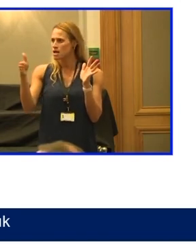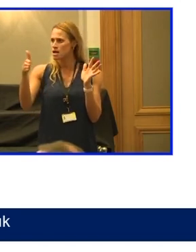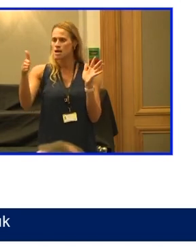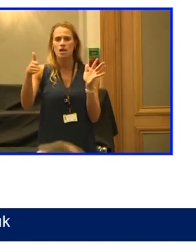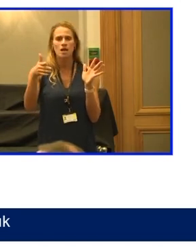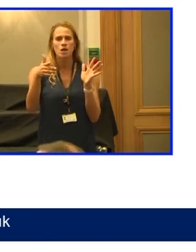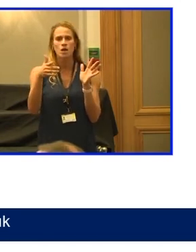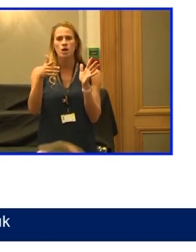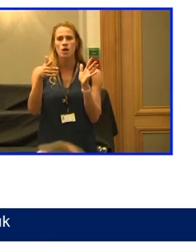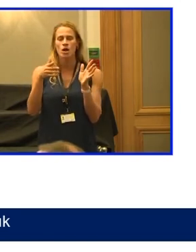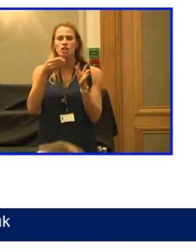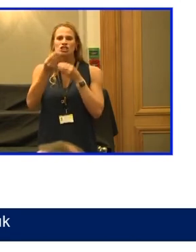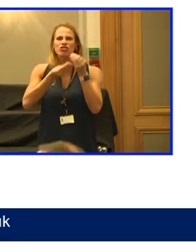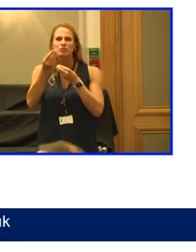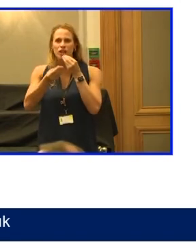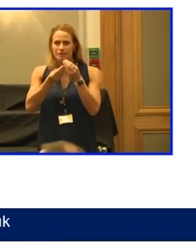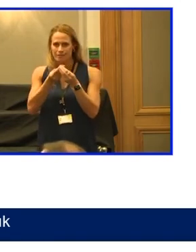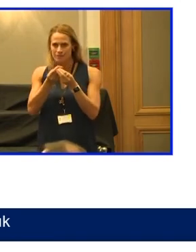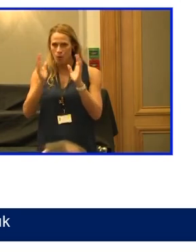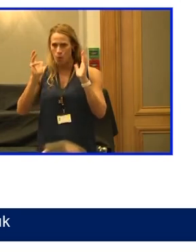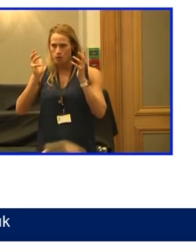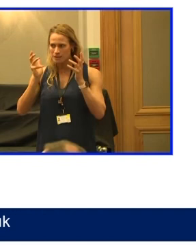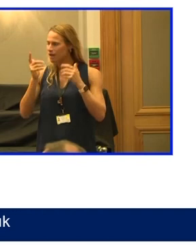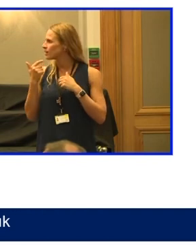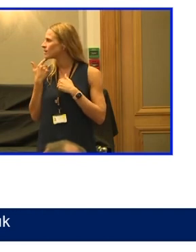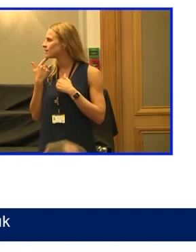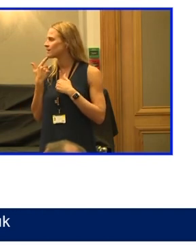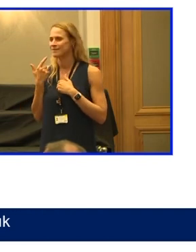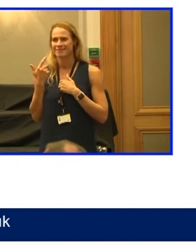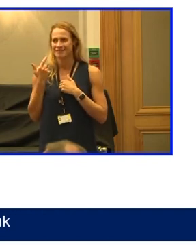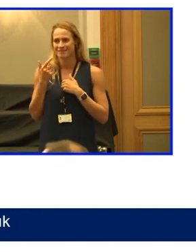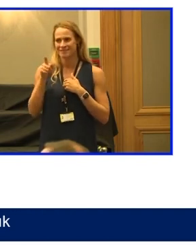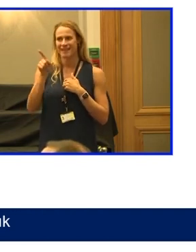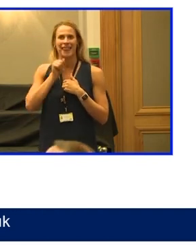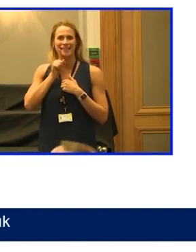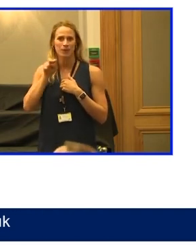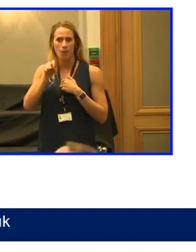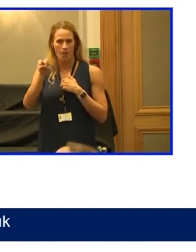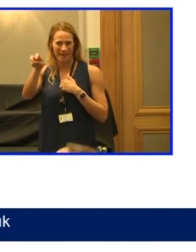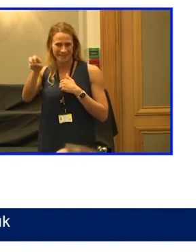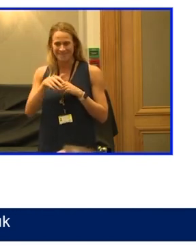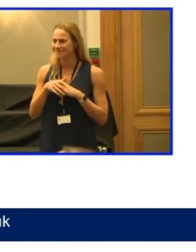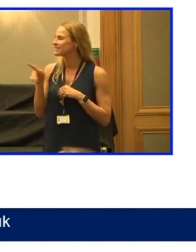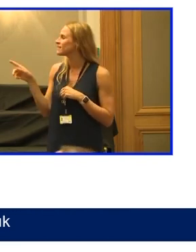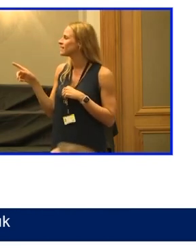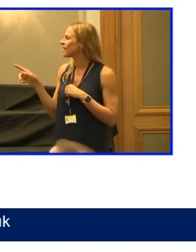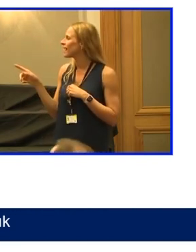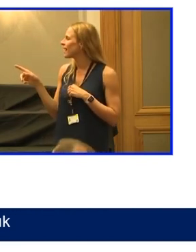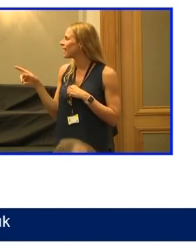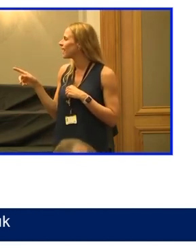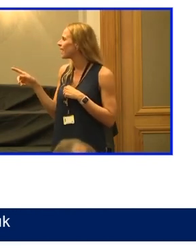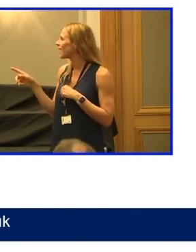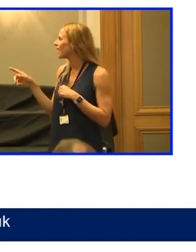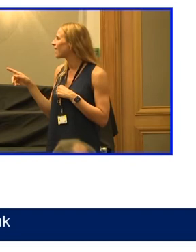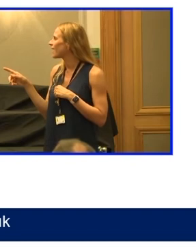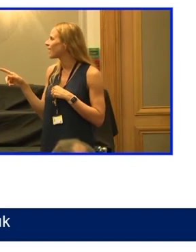holding a NaviLens code. Davinder is moving his camera. Okay. And I will do audio describe. So what I'm doing for the clock face individuals in the